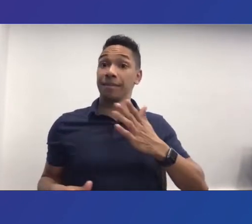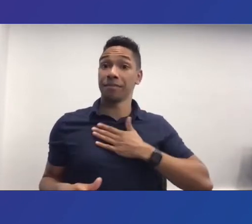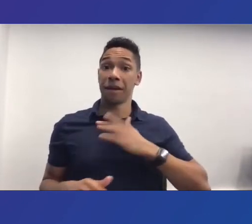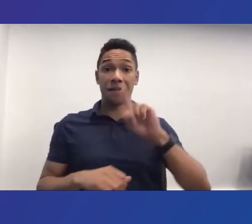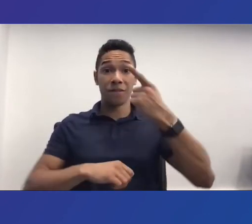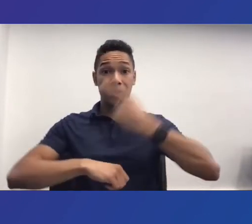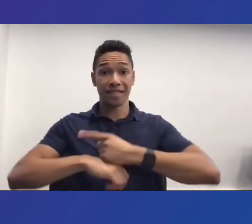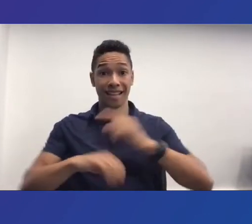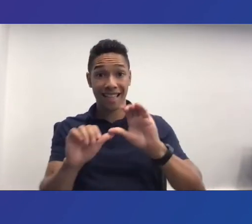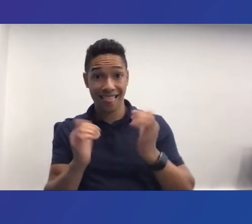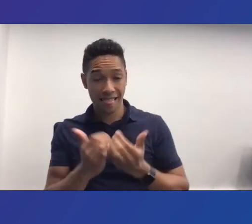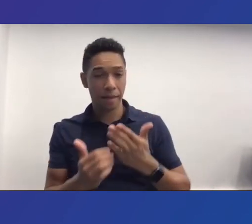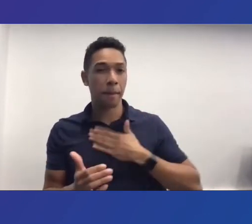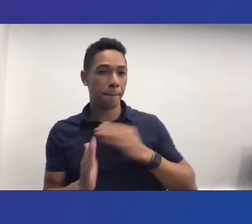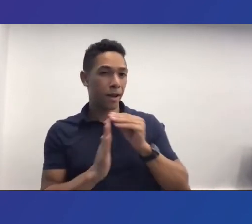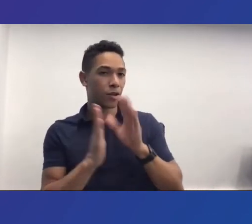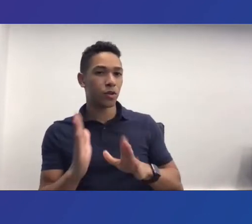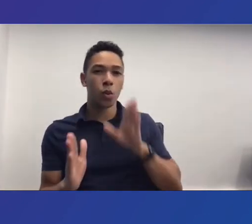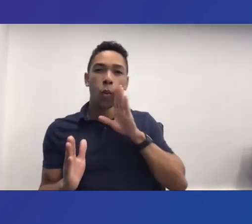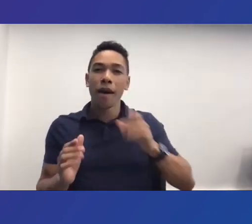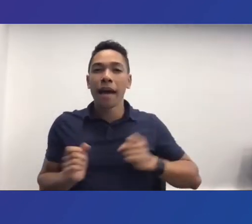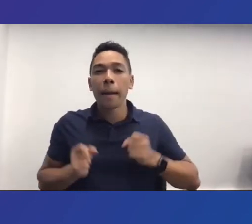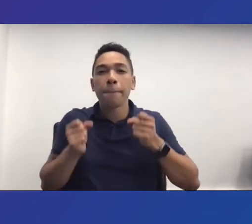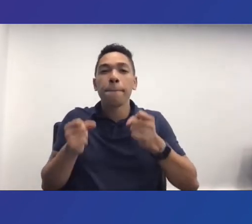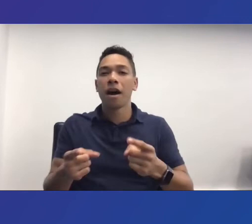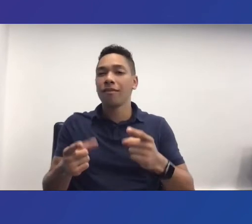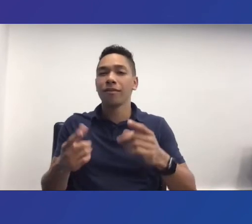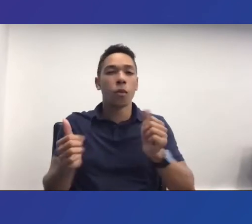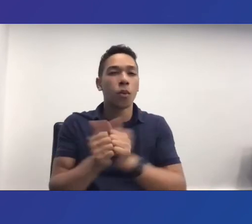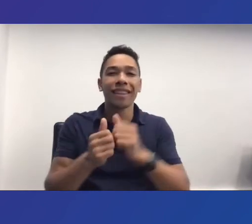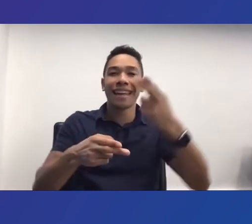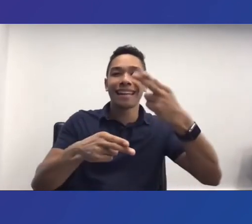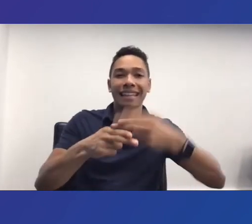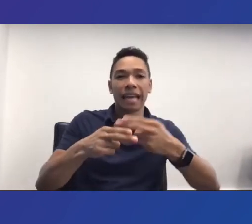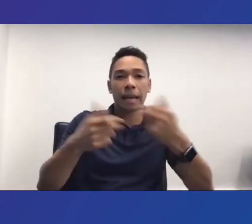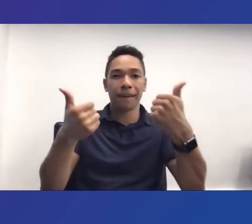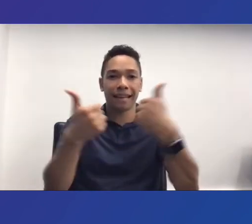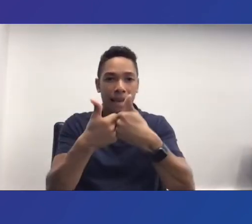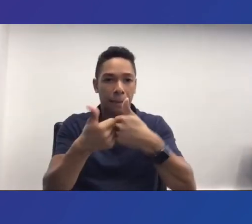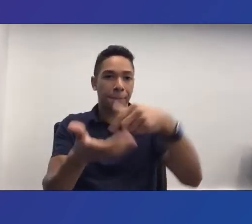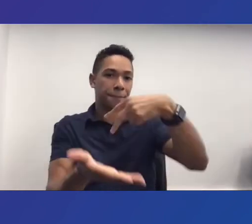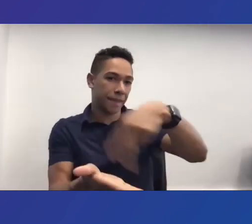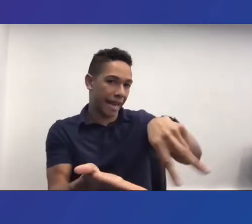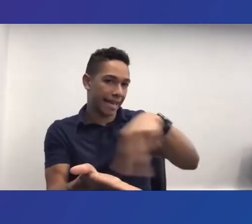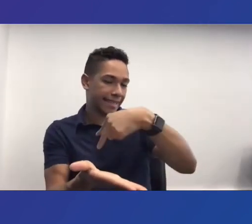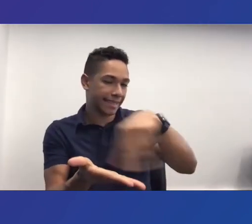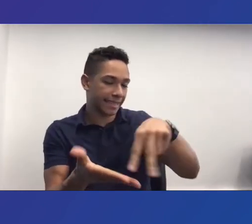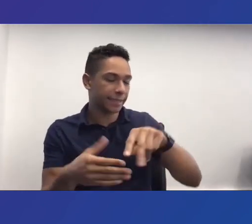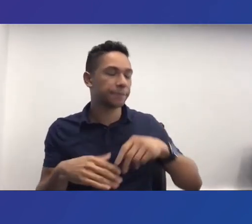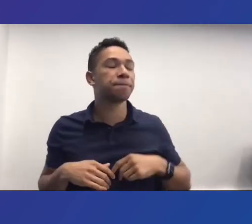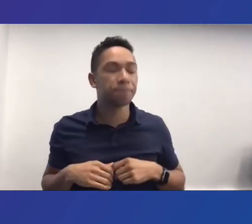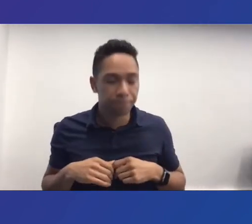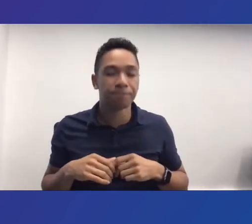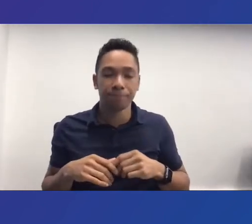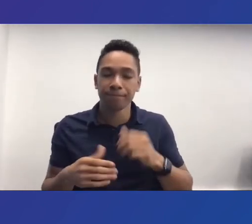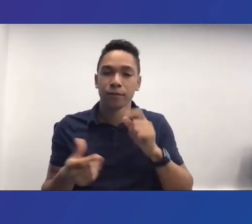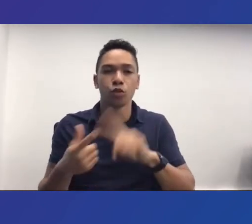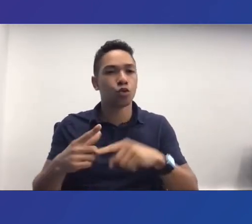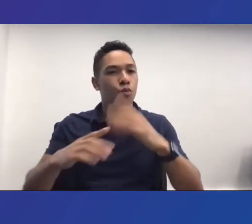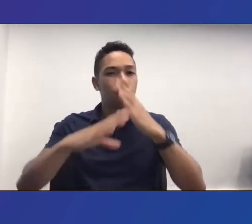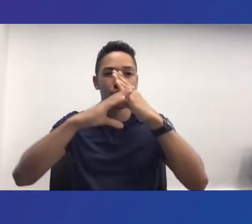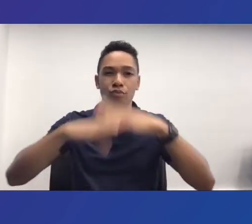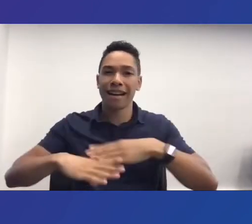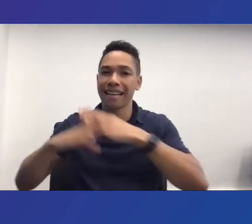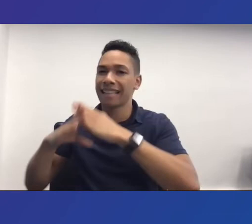students improvise, make through a name game dance and help them see, oh, you can make dance too. And so it breaks down whatever